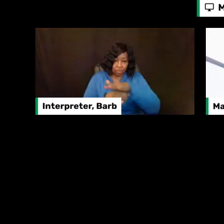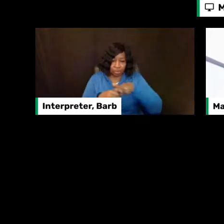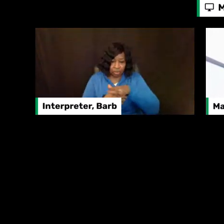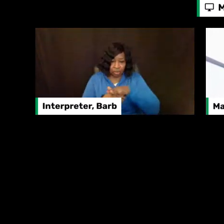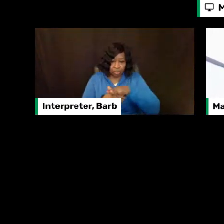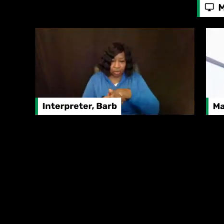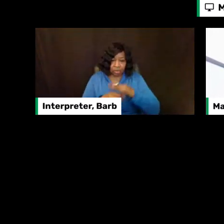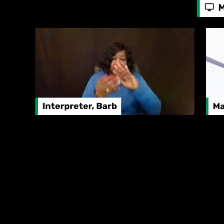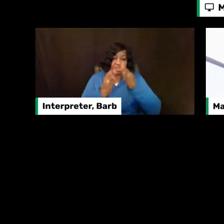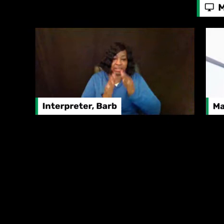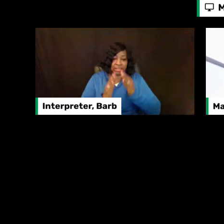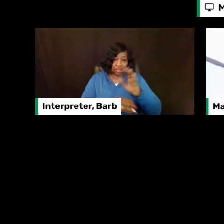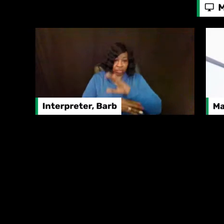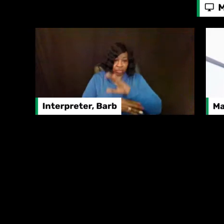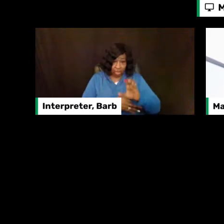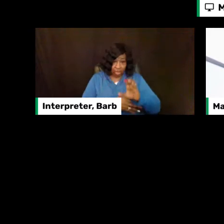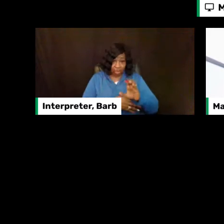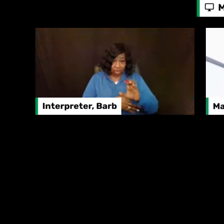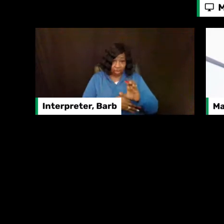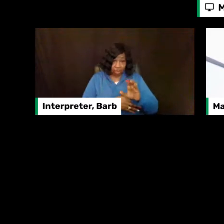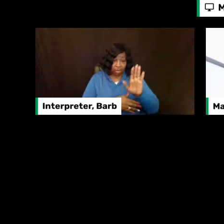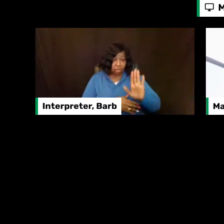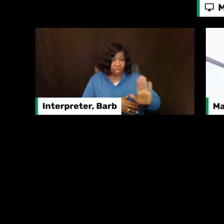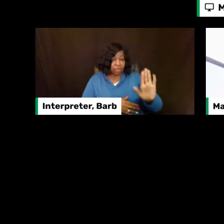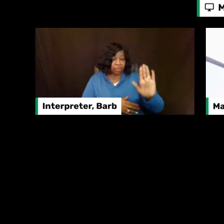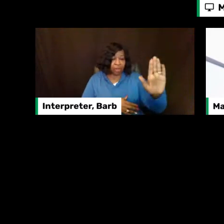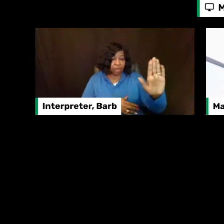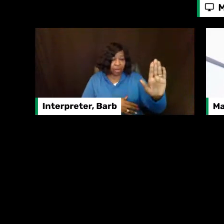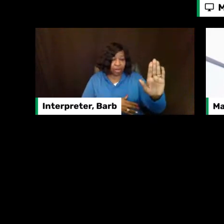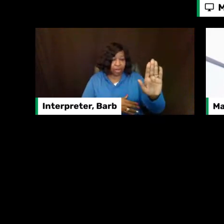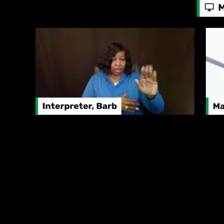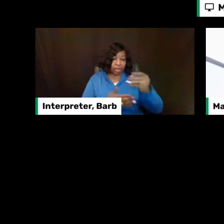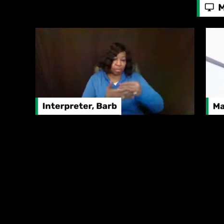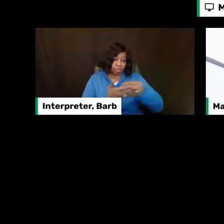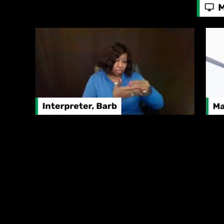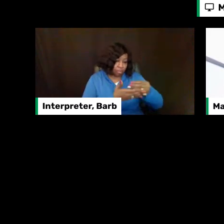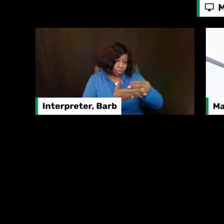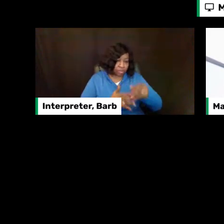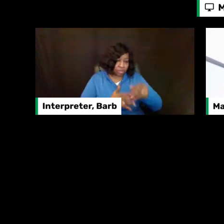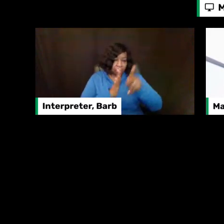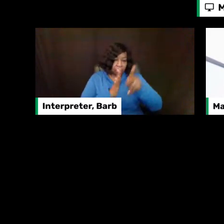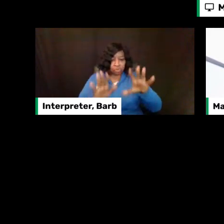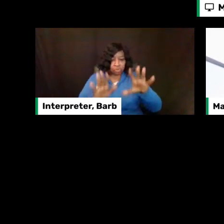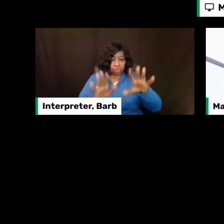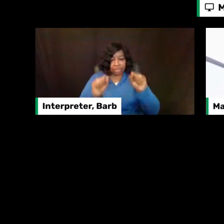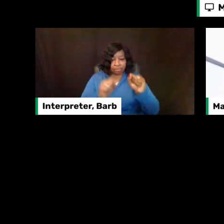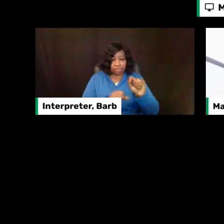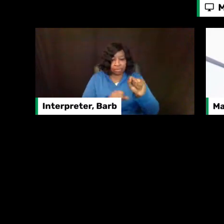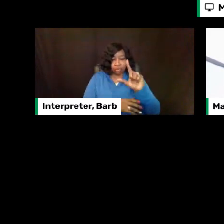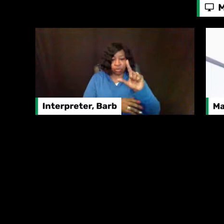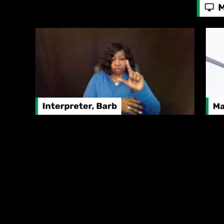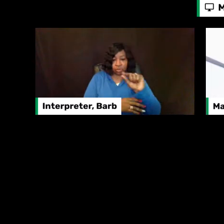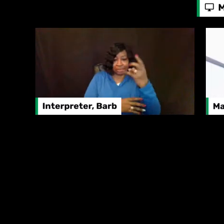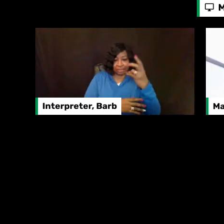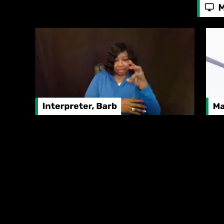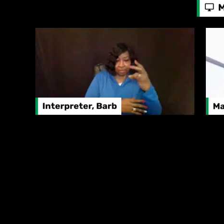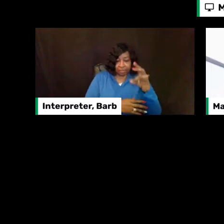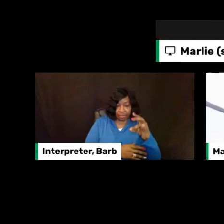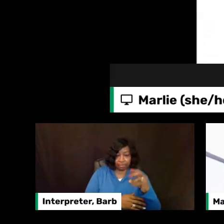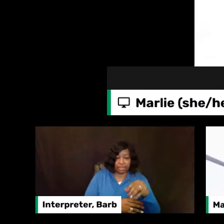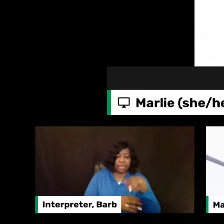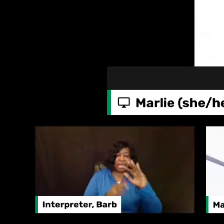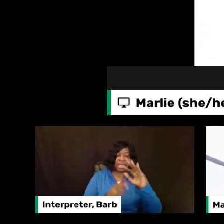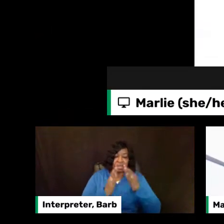of Chicago when their purchasing policy was adopted in 2017. So the city